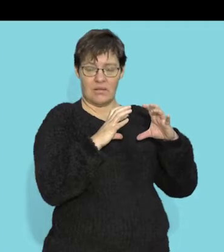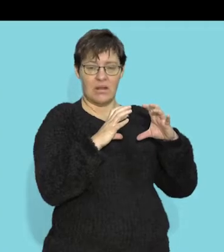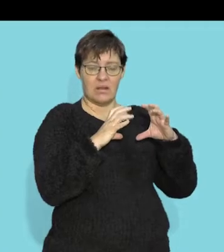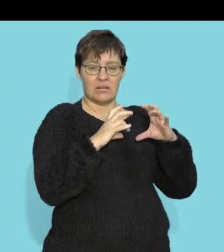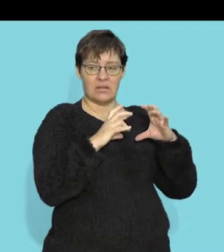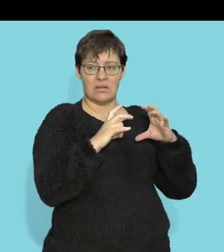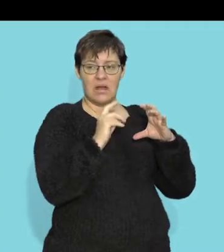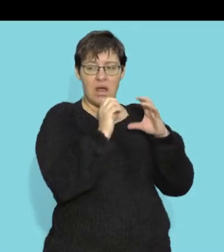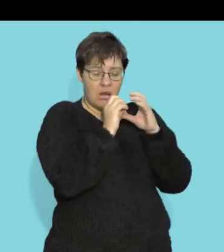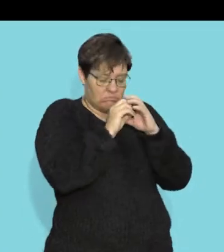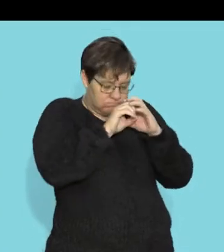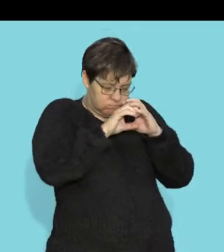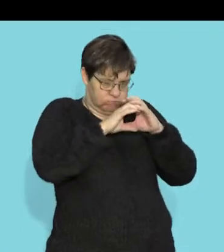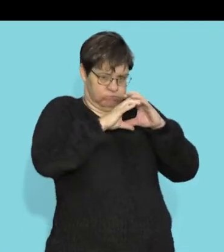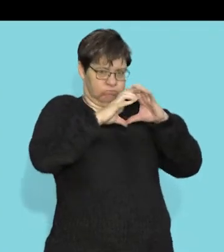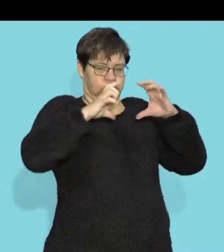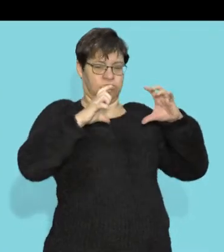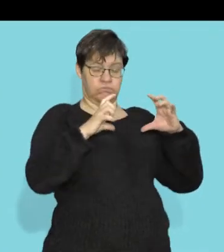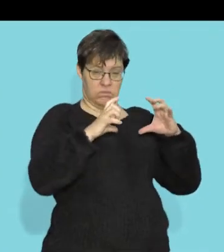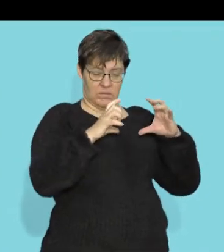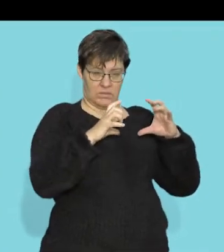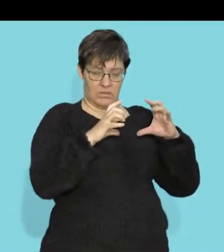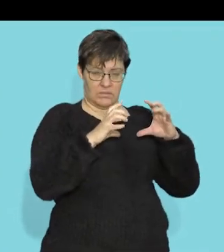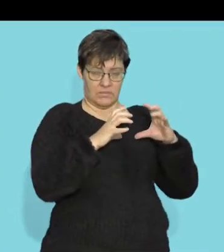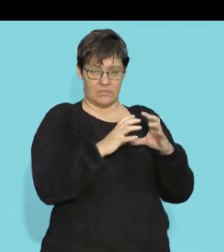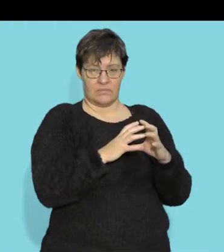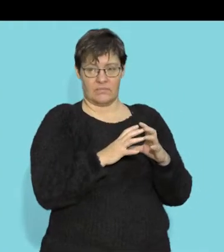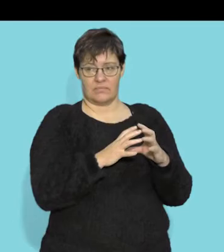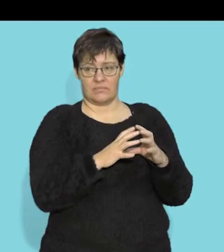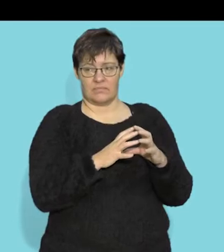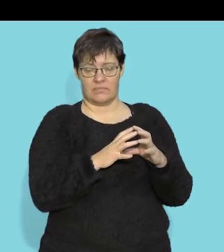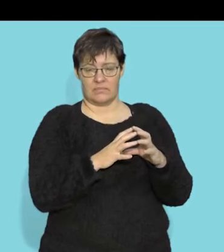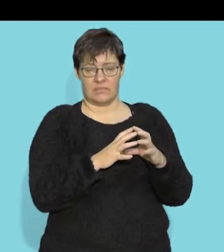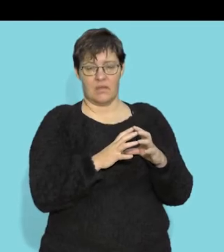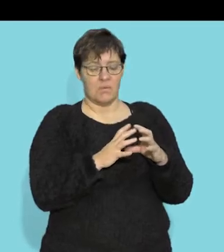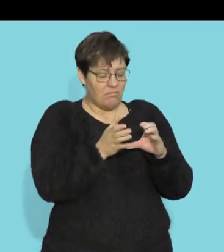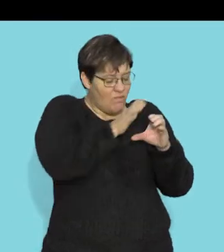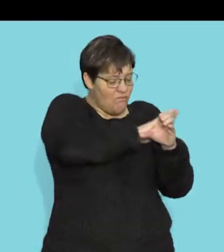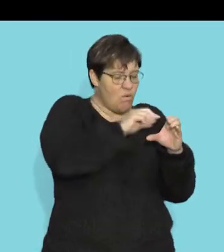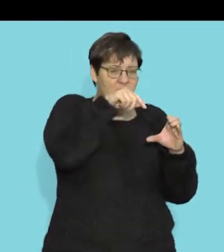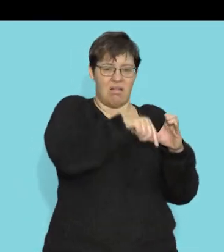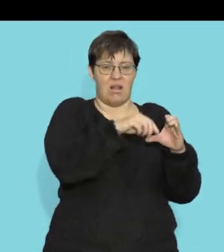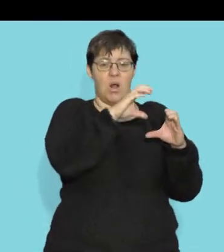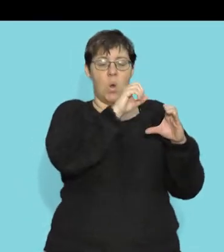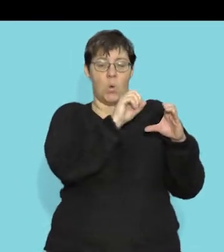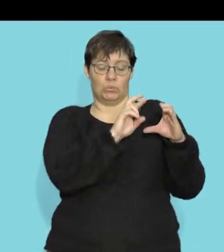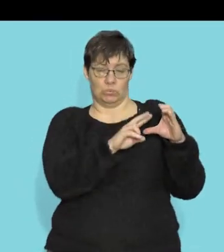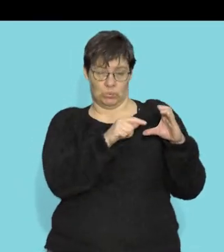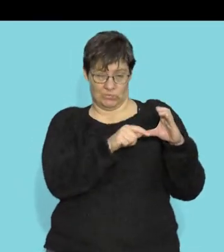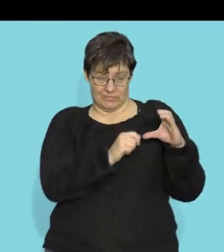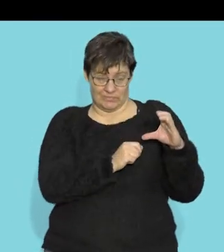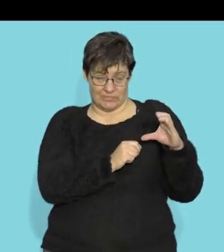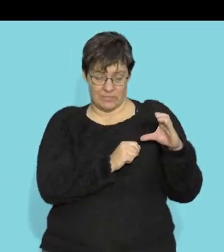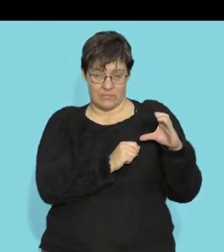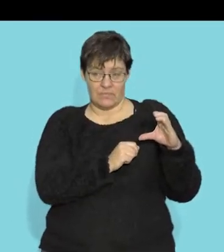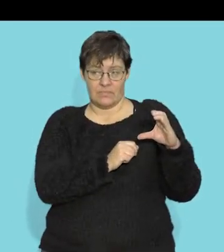the word is it just gets bigger, all right? The balloon it fills out, and we have this much larger